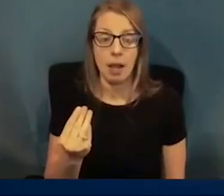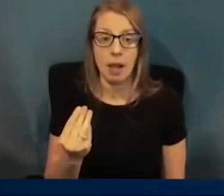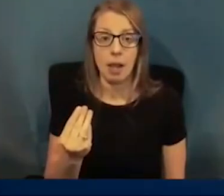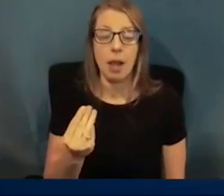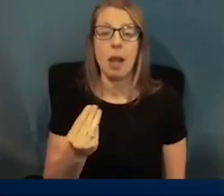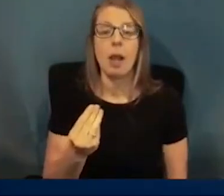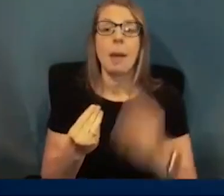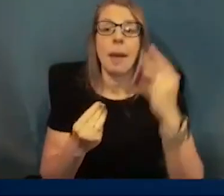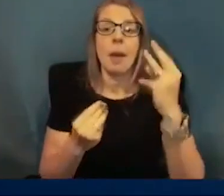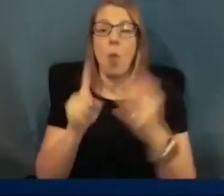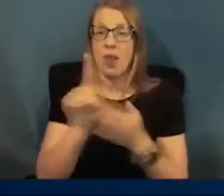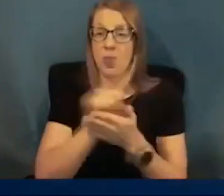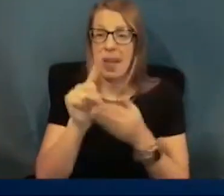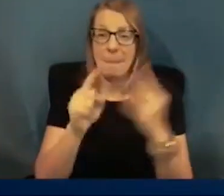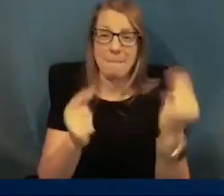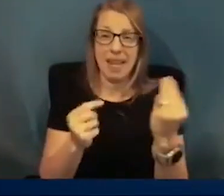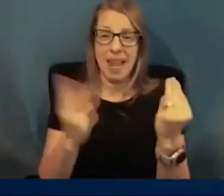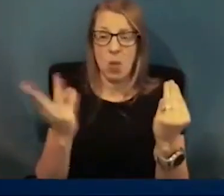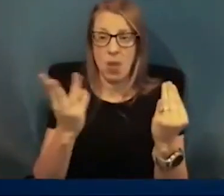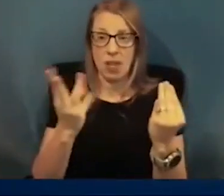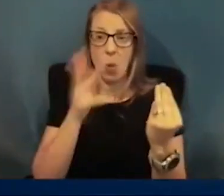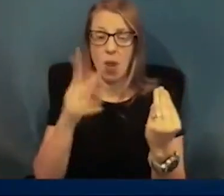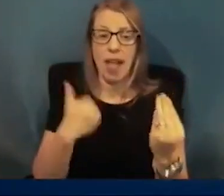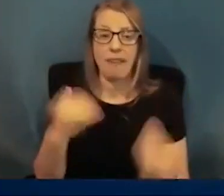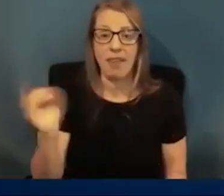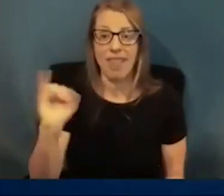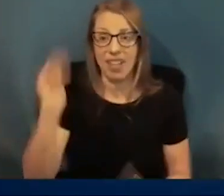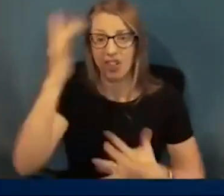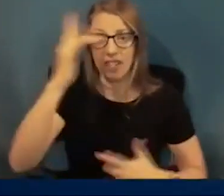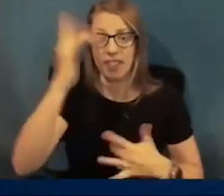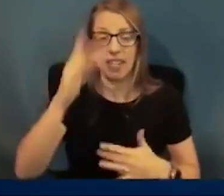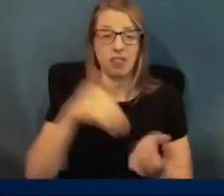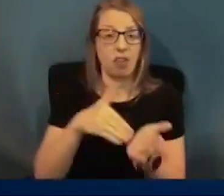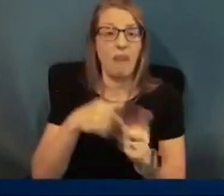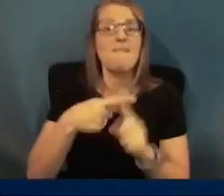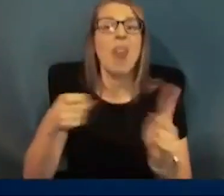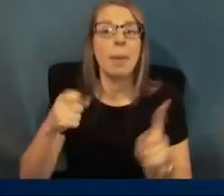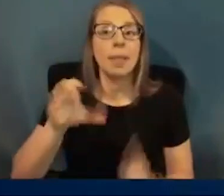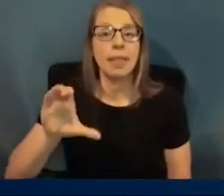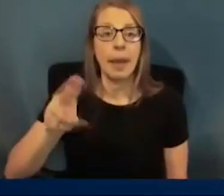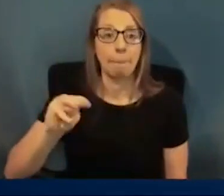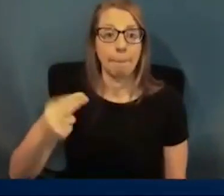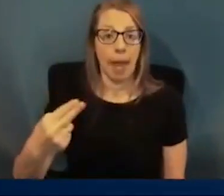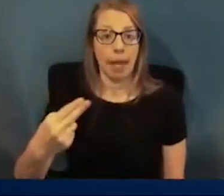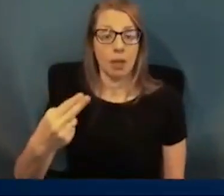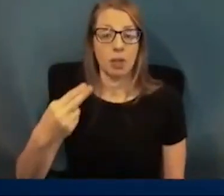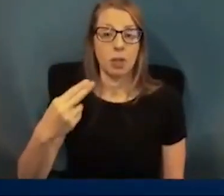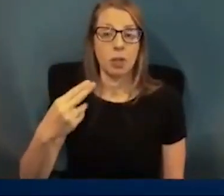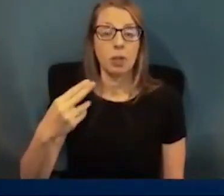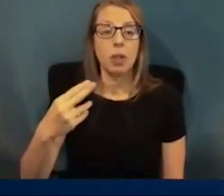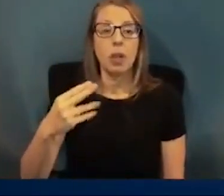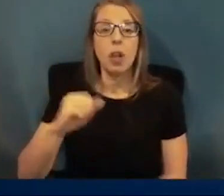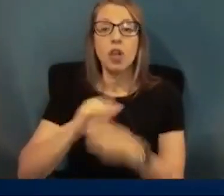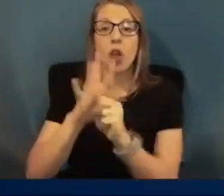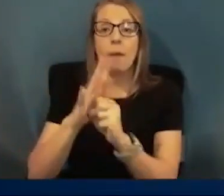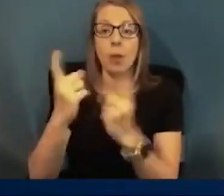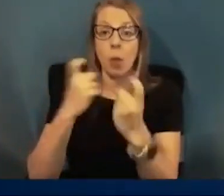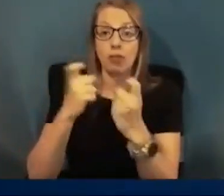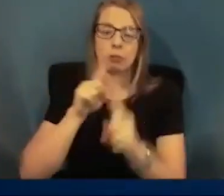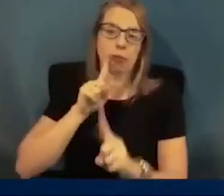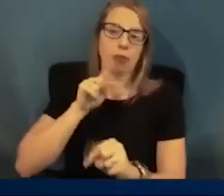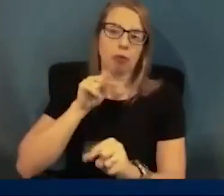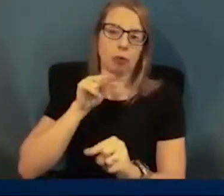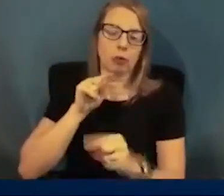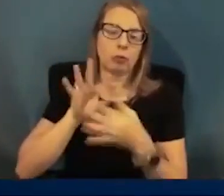Wednesday, we're going to have infectious disease physicians from Children's Mercy to answer your COVID questions about kids and to join